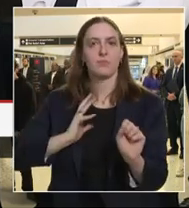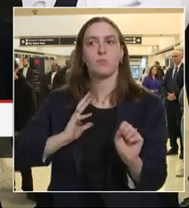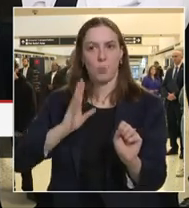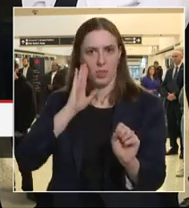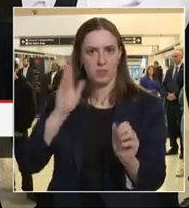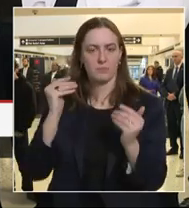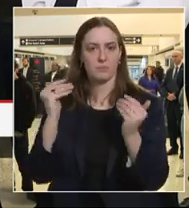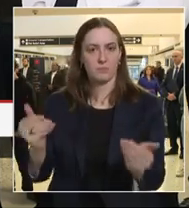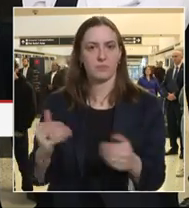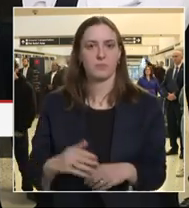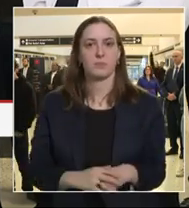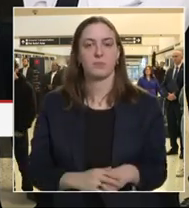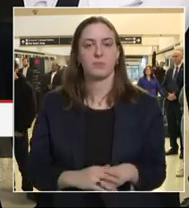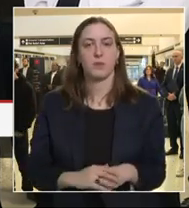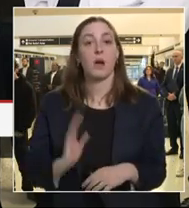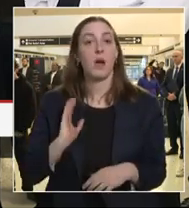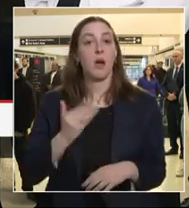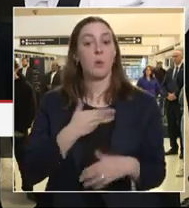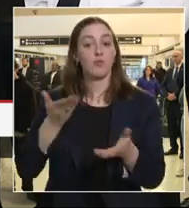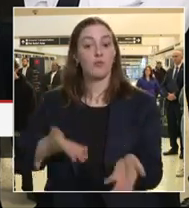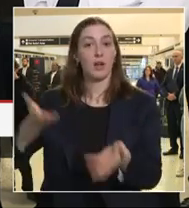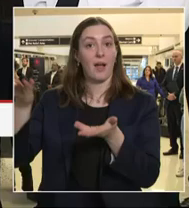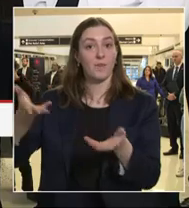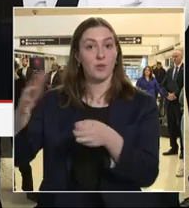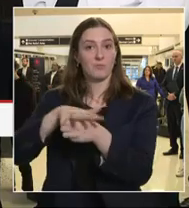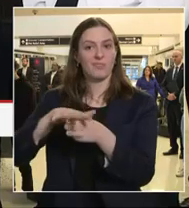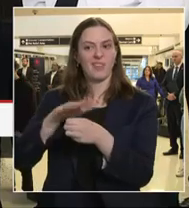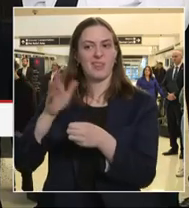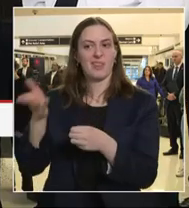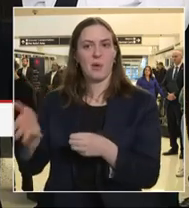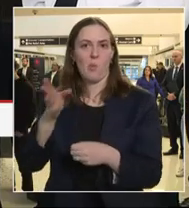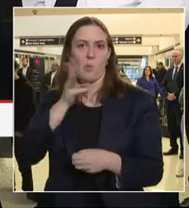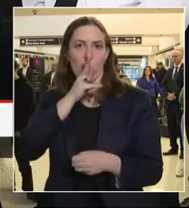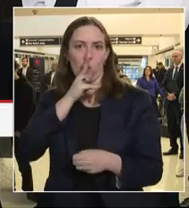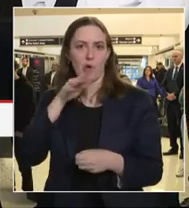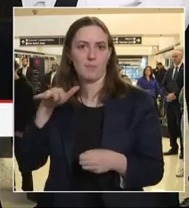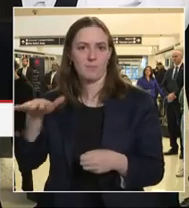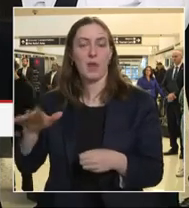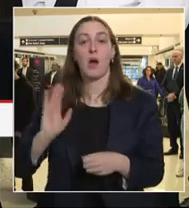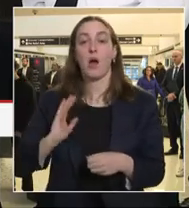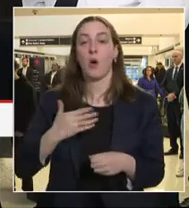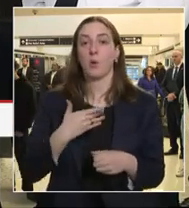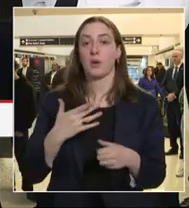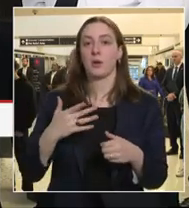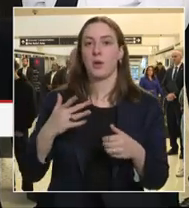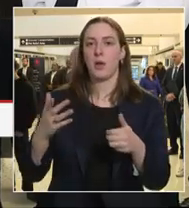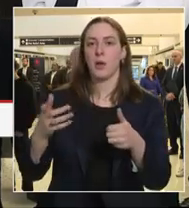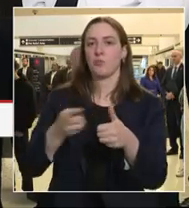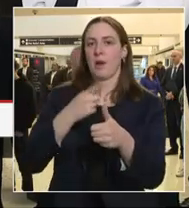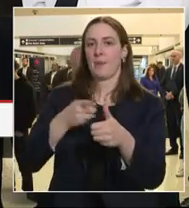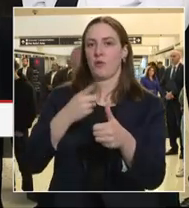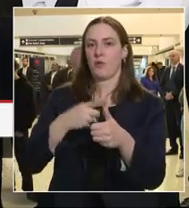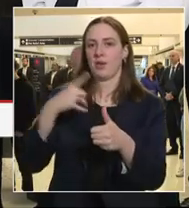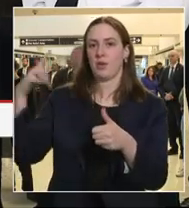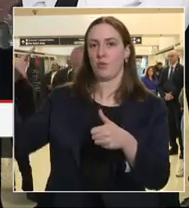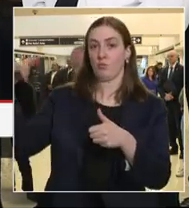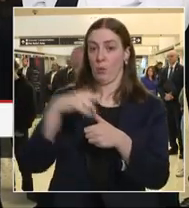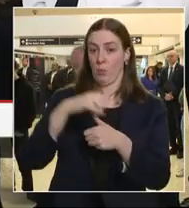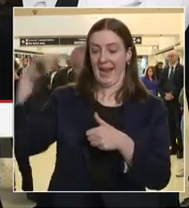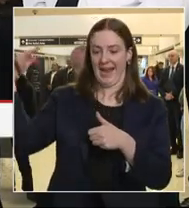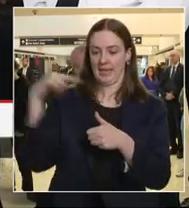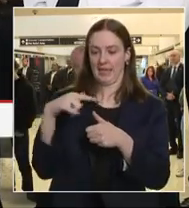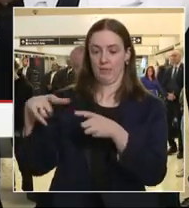property is on the waterfront. Our primary runway, 119, will be open. It's away